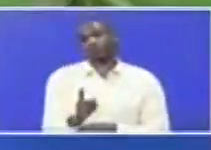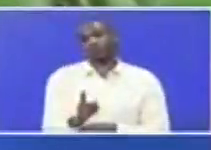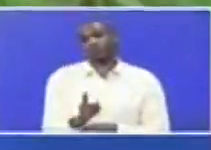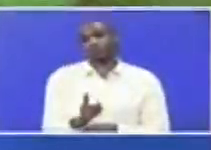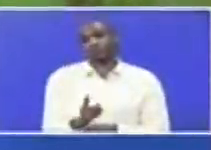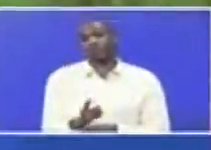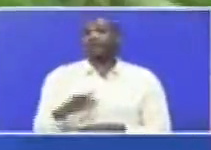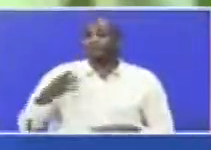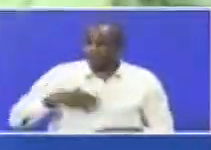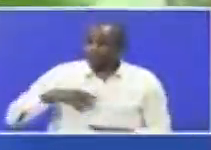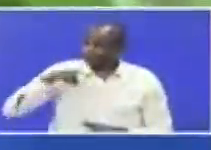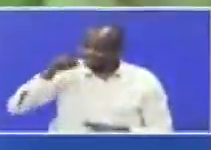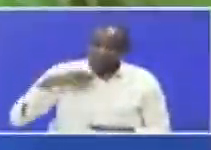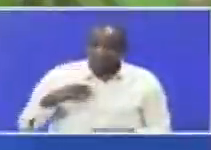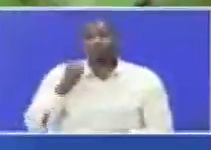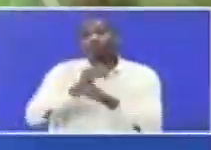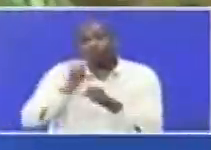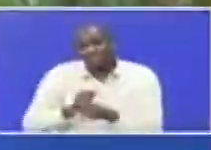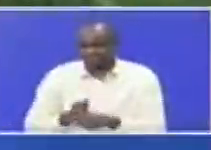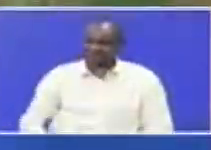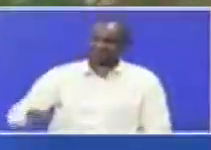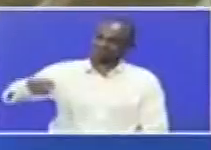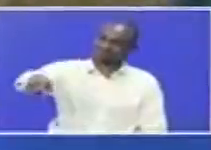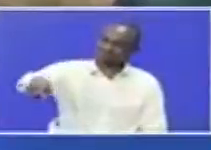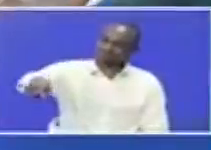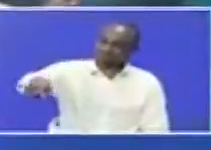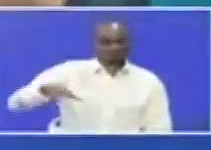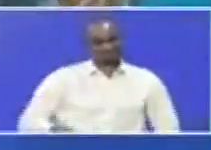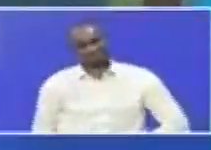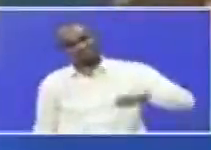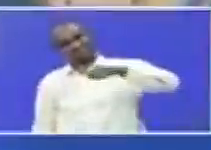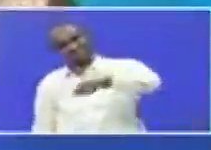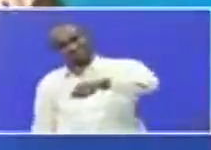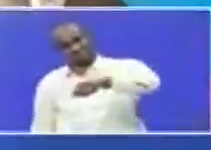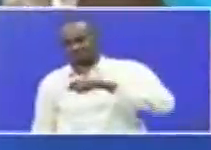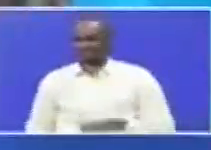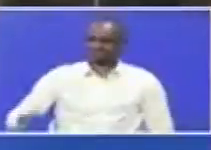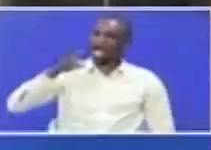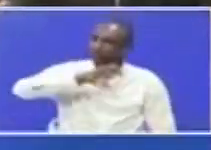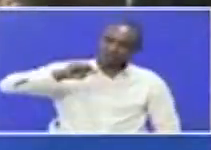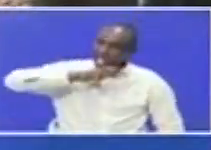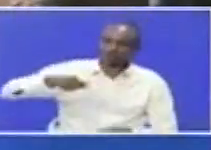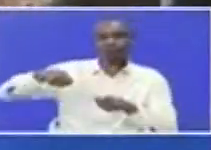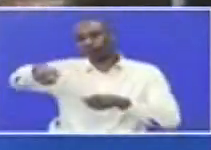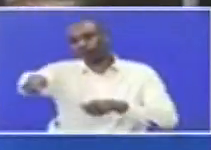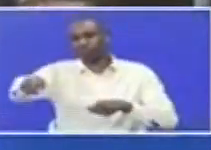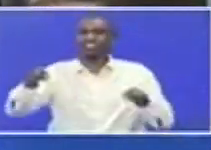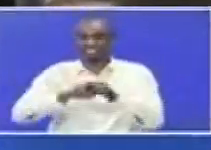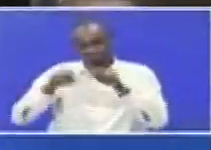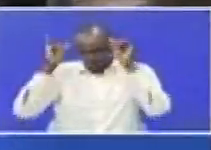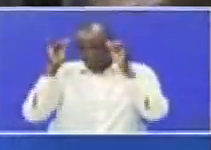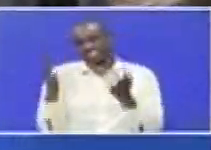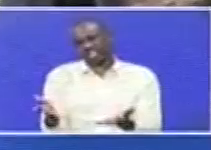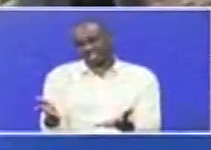The residents spent the better part of 2 hours fueling the man's weird hunger by handing him tree leaves before the